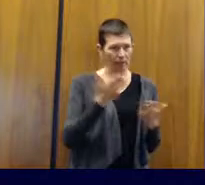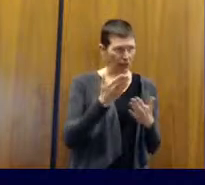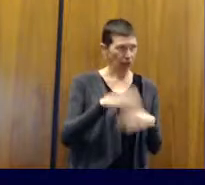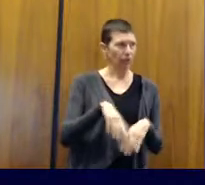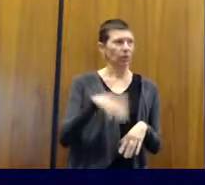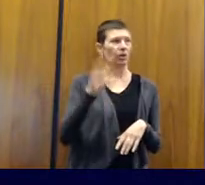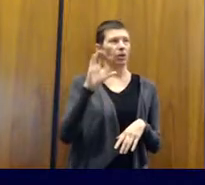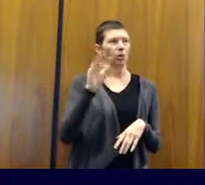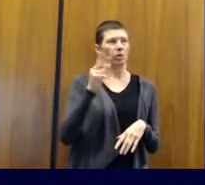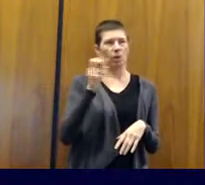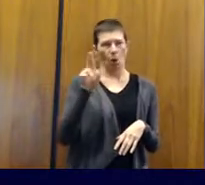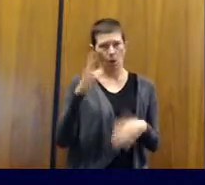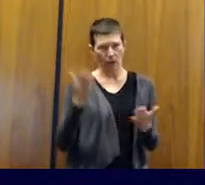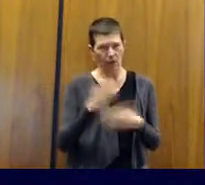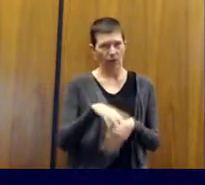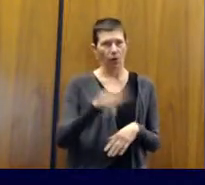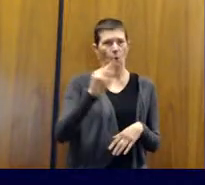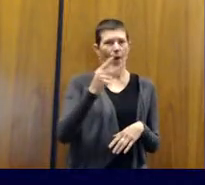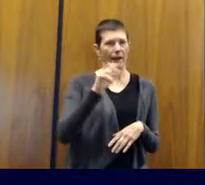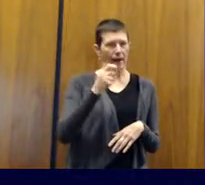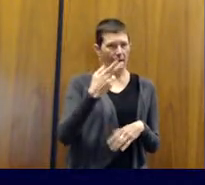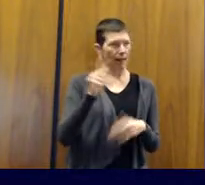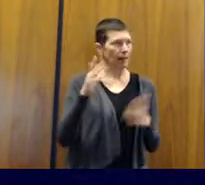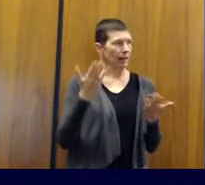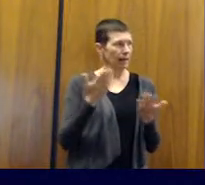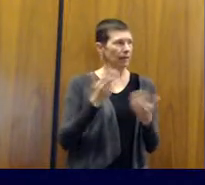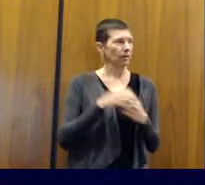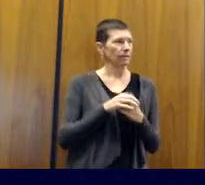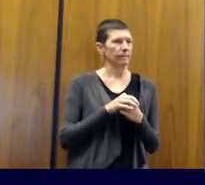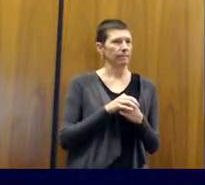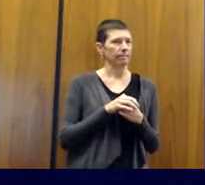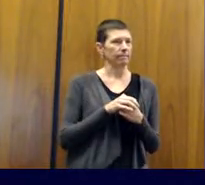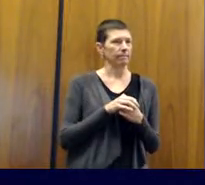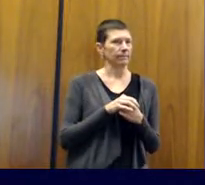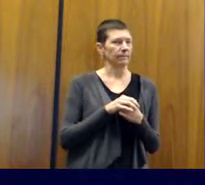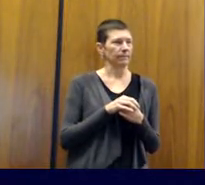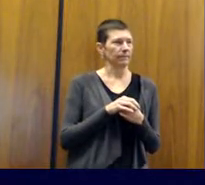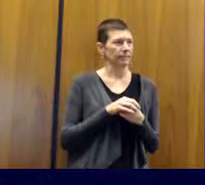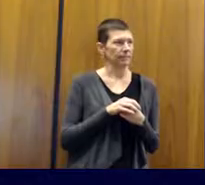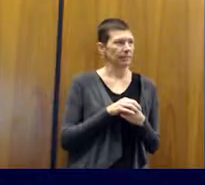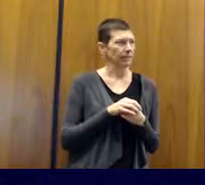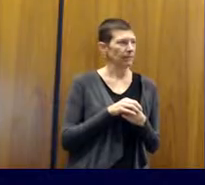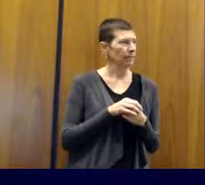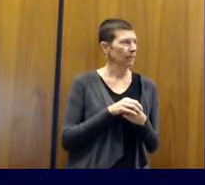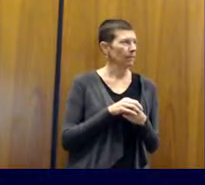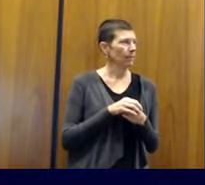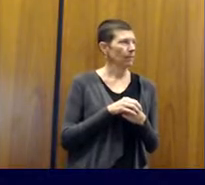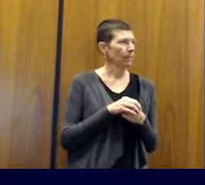Kuzma? Here. Commissioner Wayhill? Here. And Commissioner Flewelling. We have quorum.